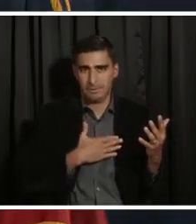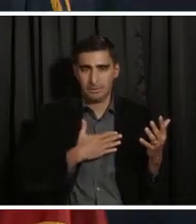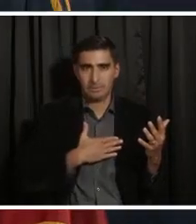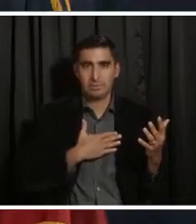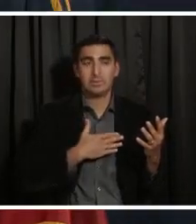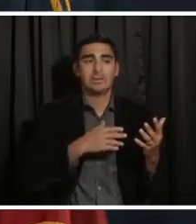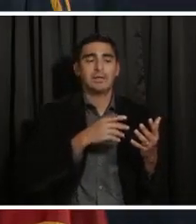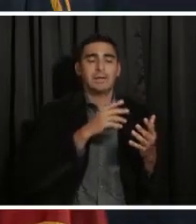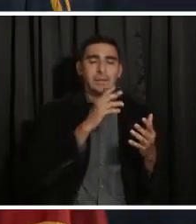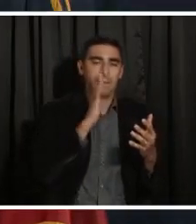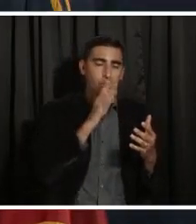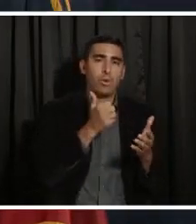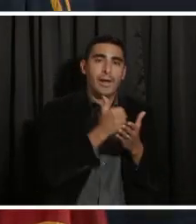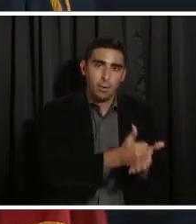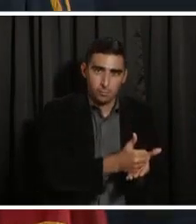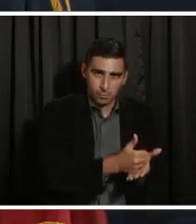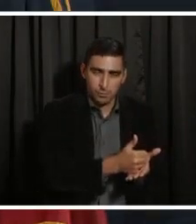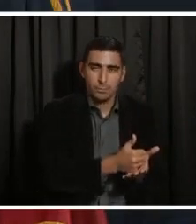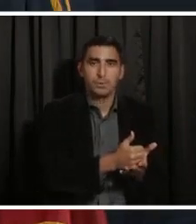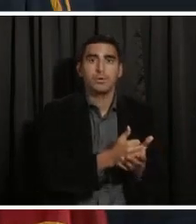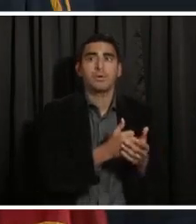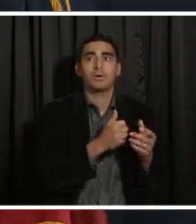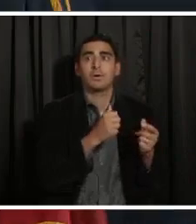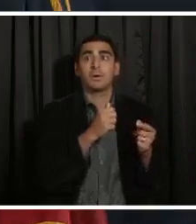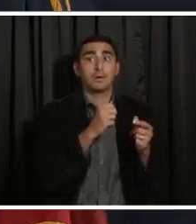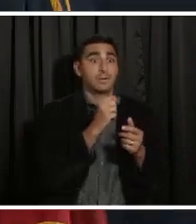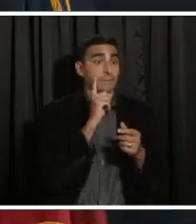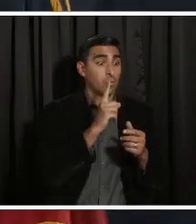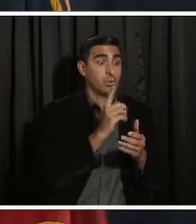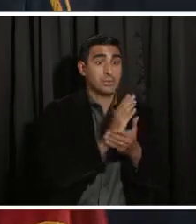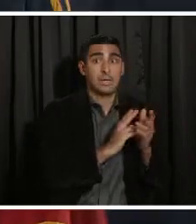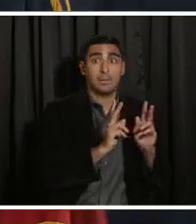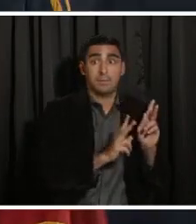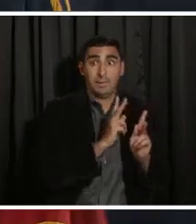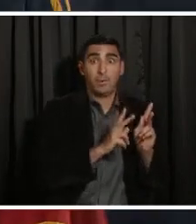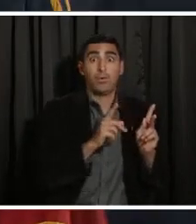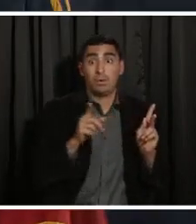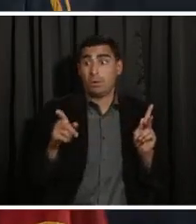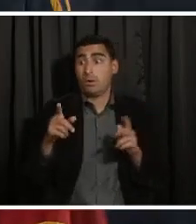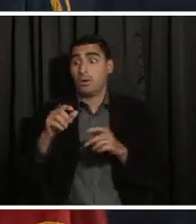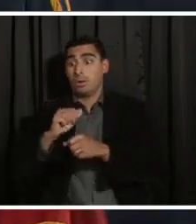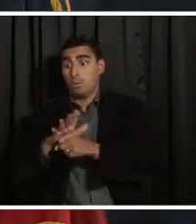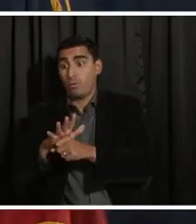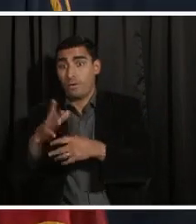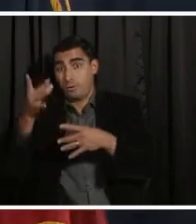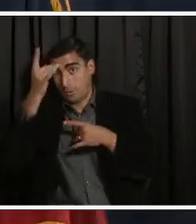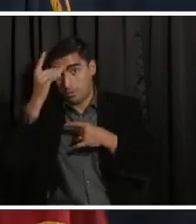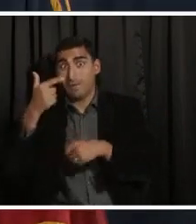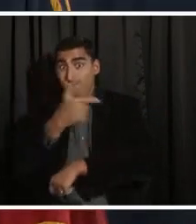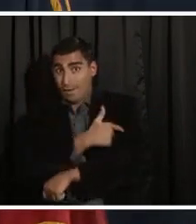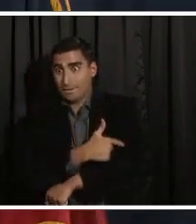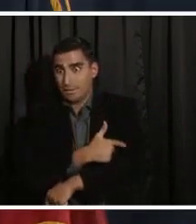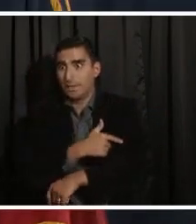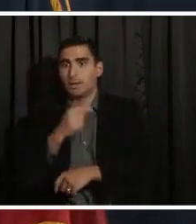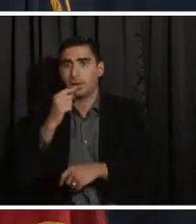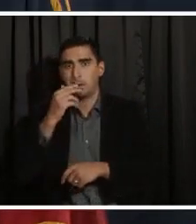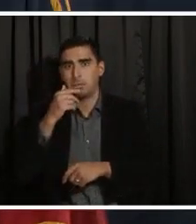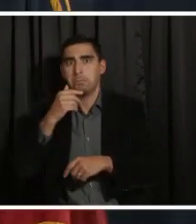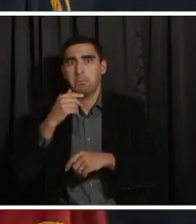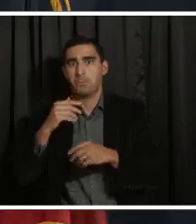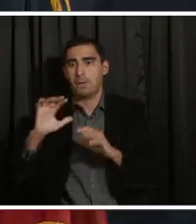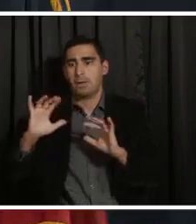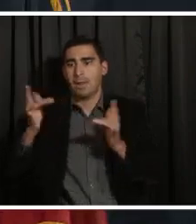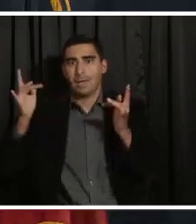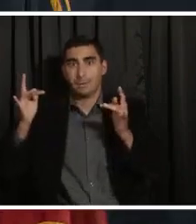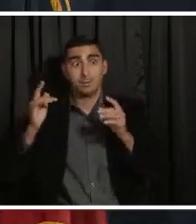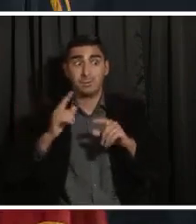in our community. It can be nothing more than a sniffle for somebody who's vaccinated, but you could wind up on a hospital bed or respirator or even lose